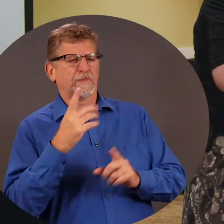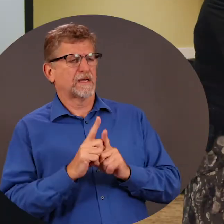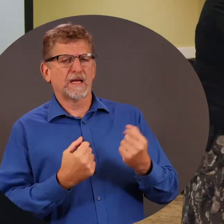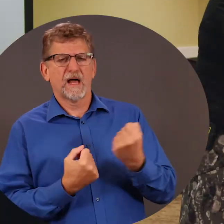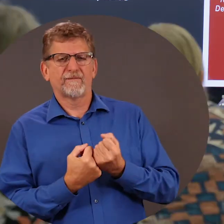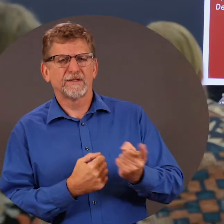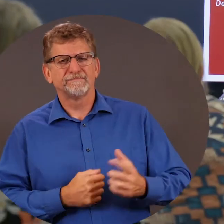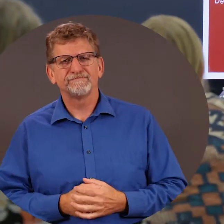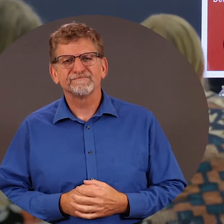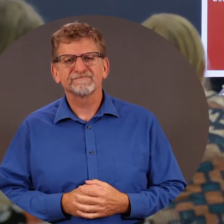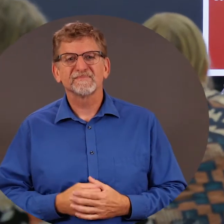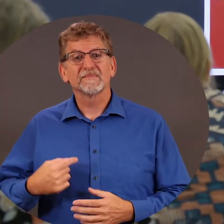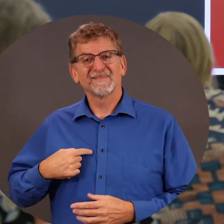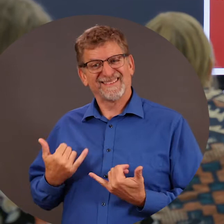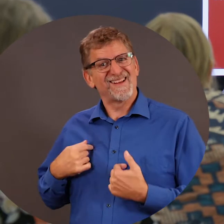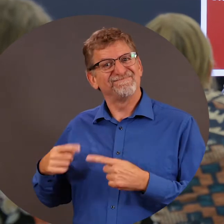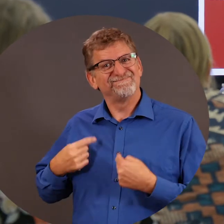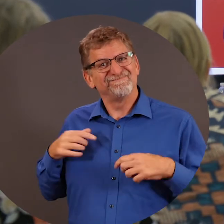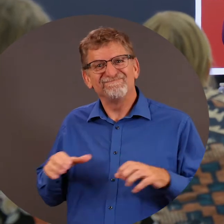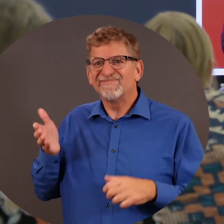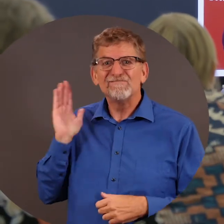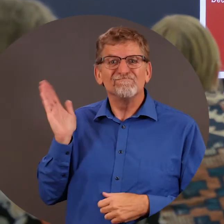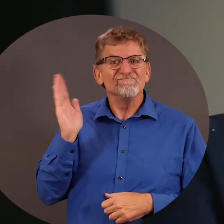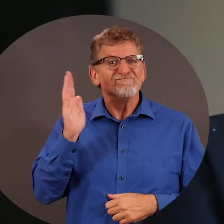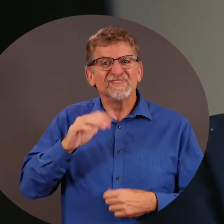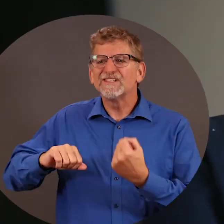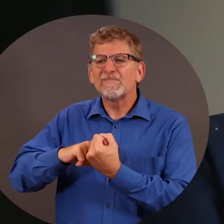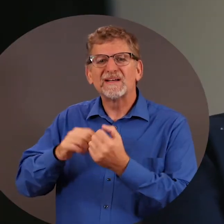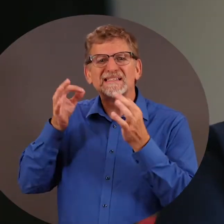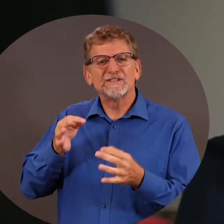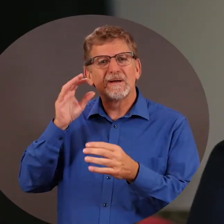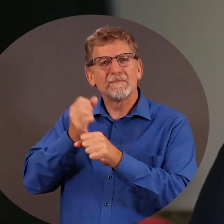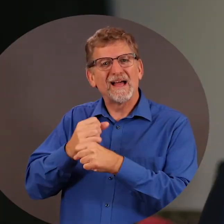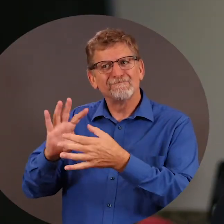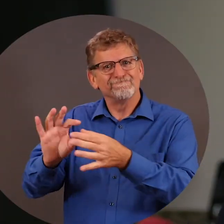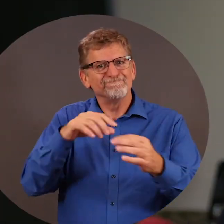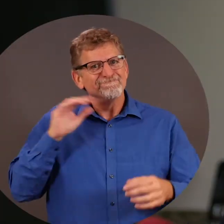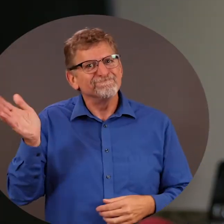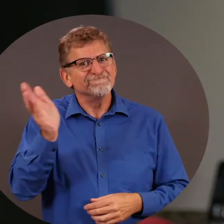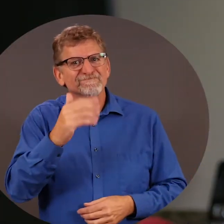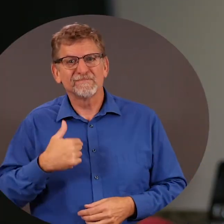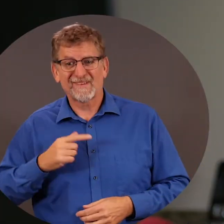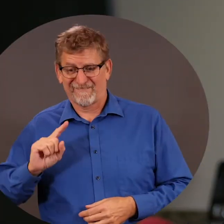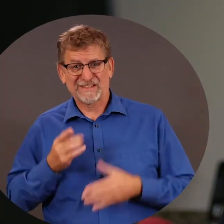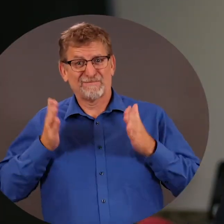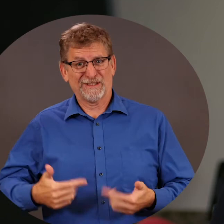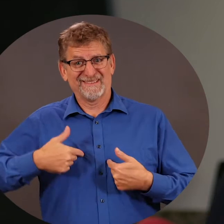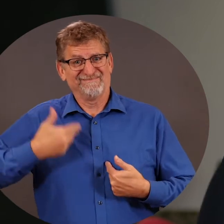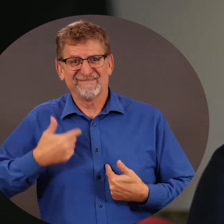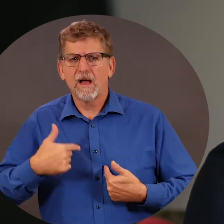some speaking for supported decision making, and being the first person that I